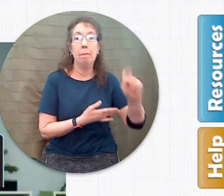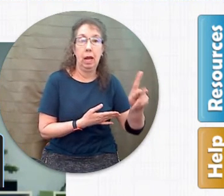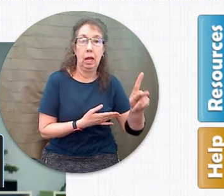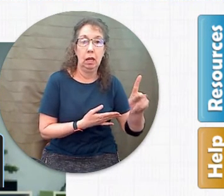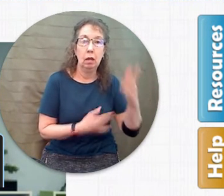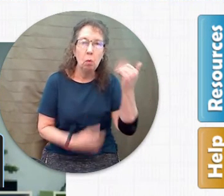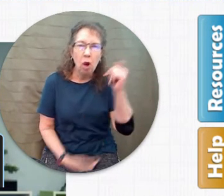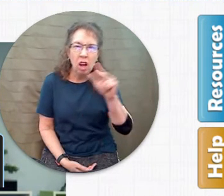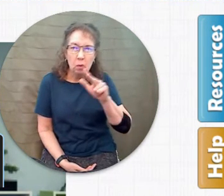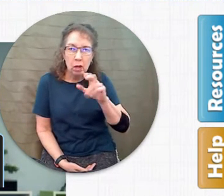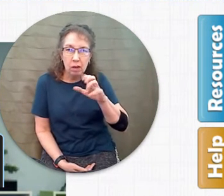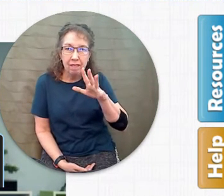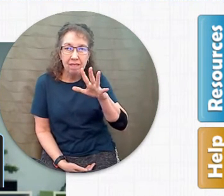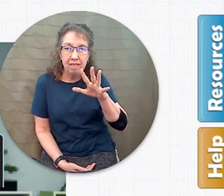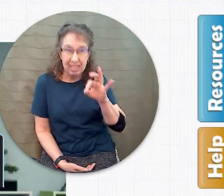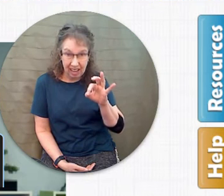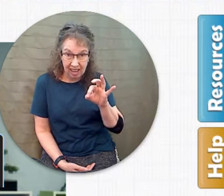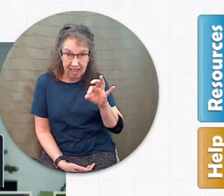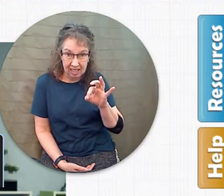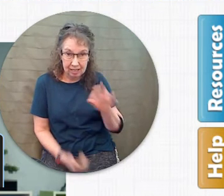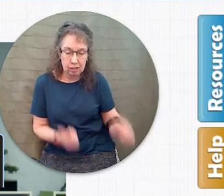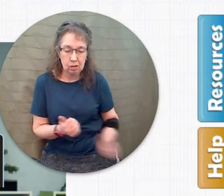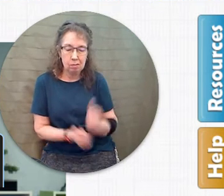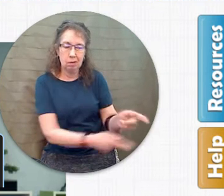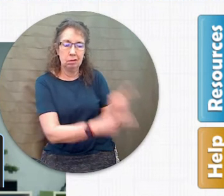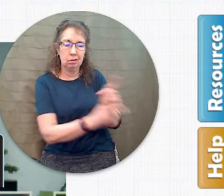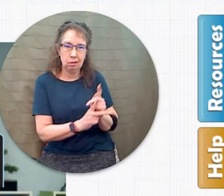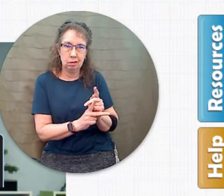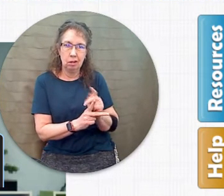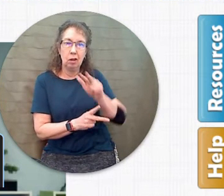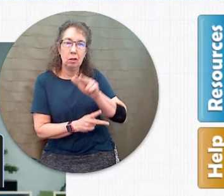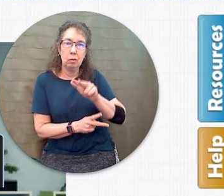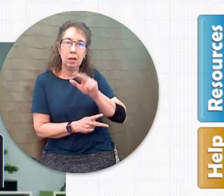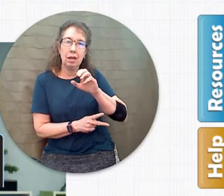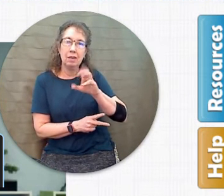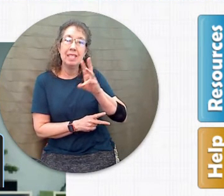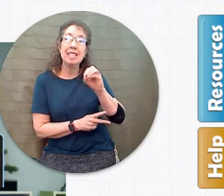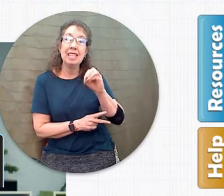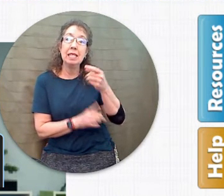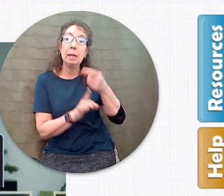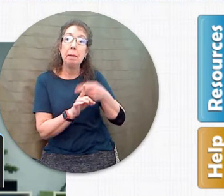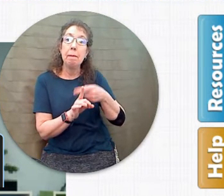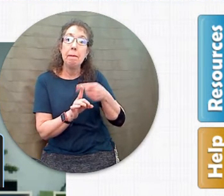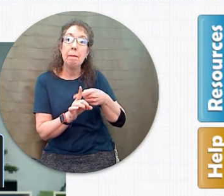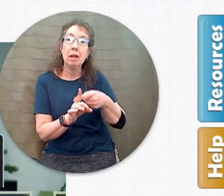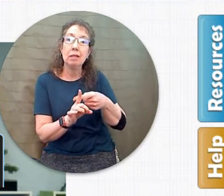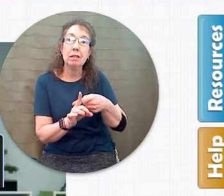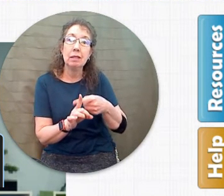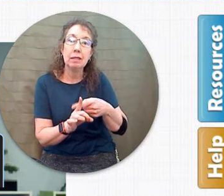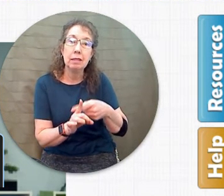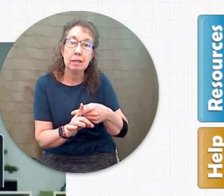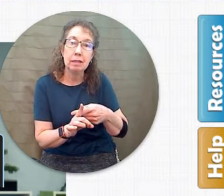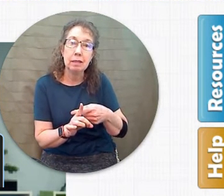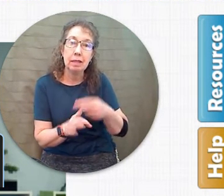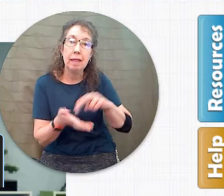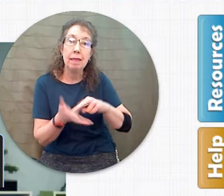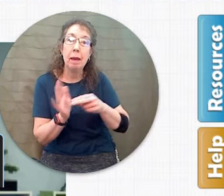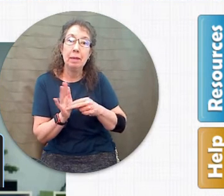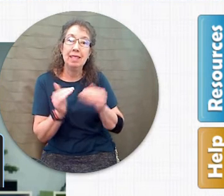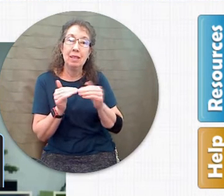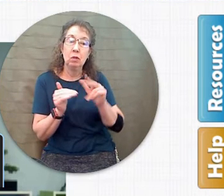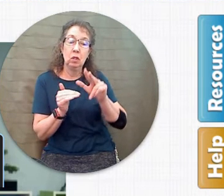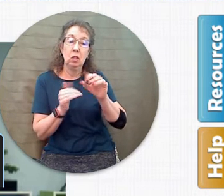Well, most mortgages are 360-month mortgages, which means they're 30-year